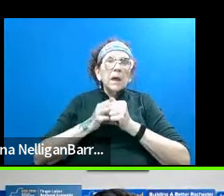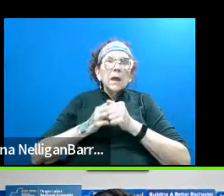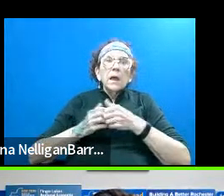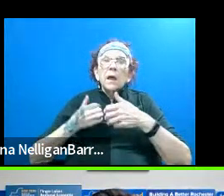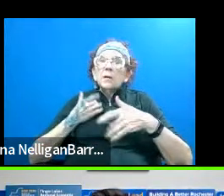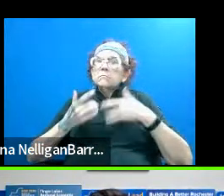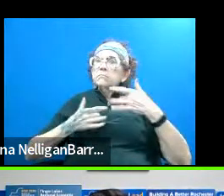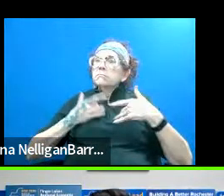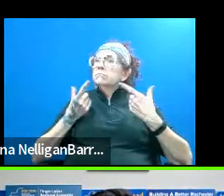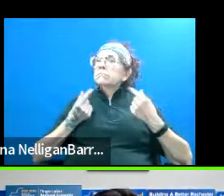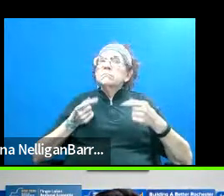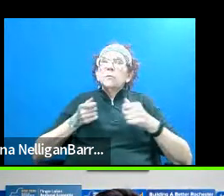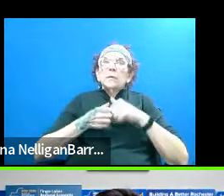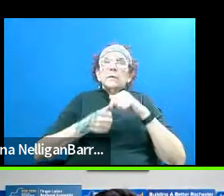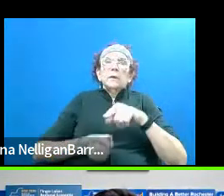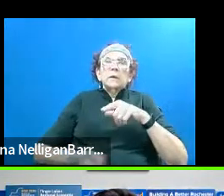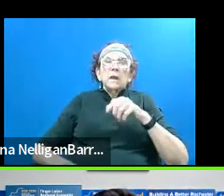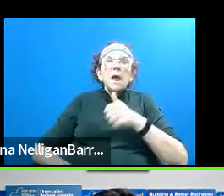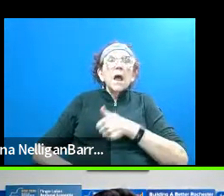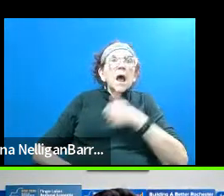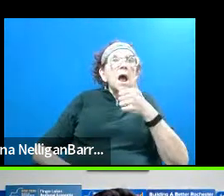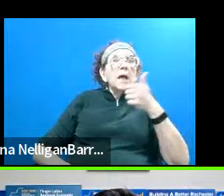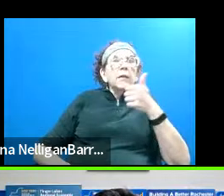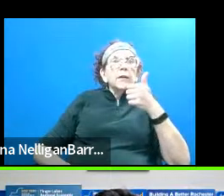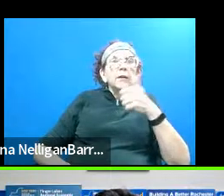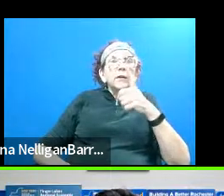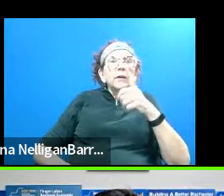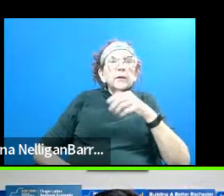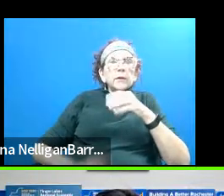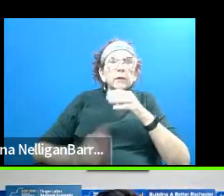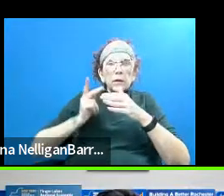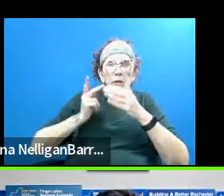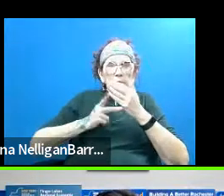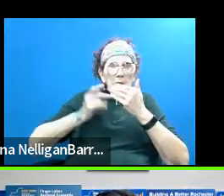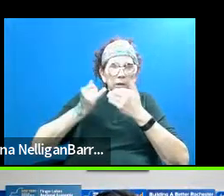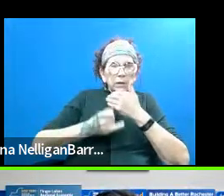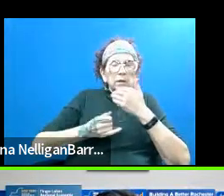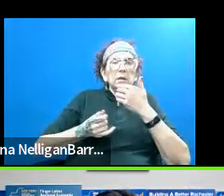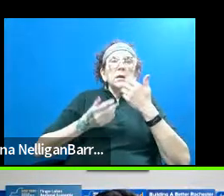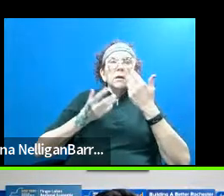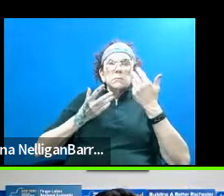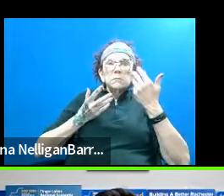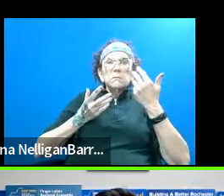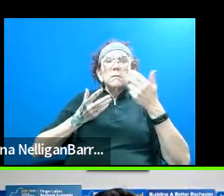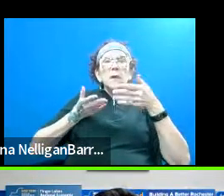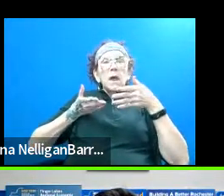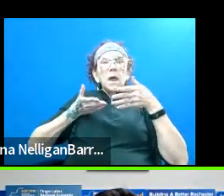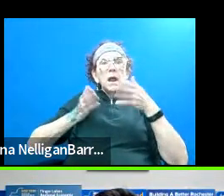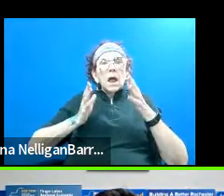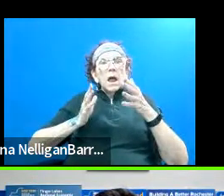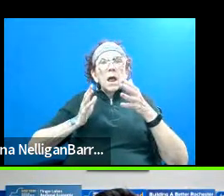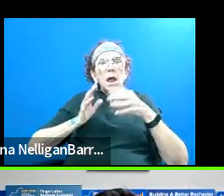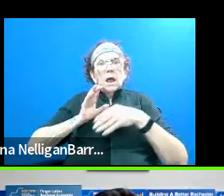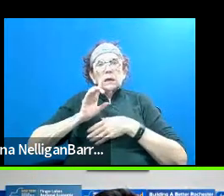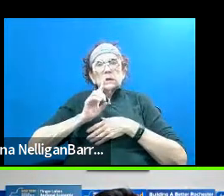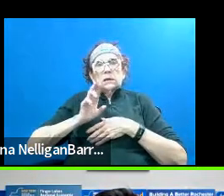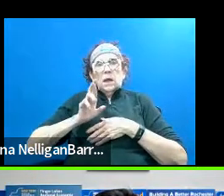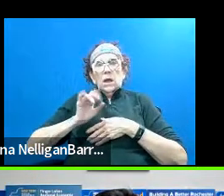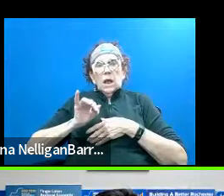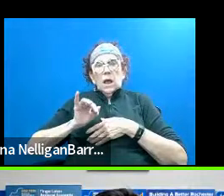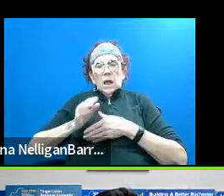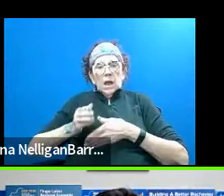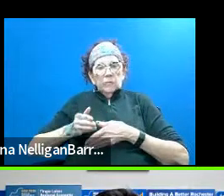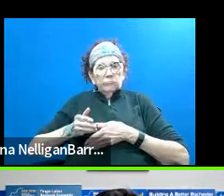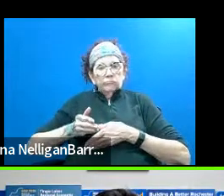projects I work on with Eric and with others, and the opportunity that the DRI presents. I just think that we're